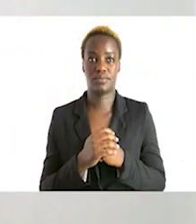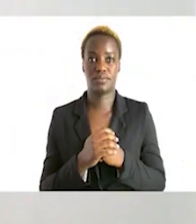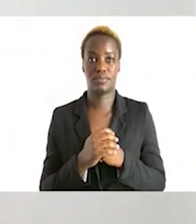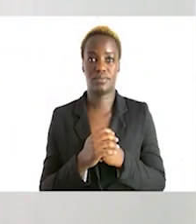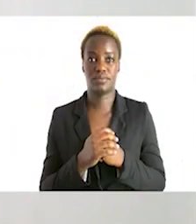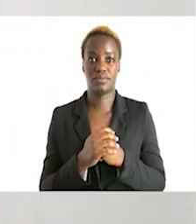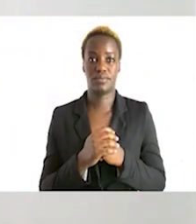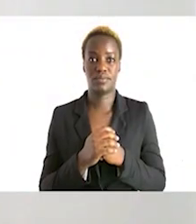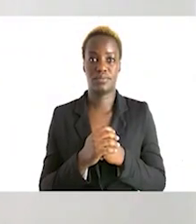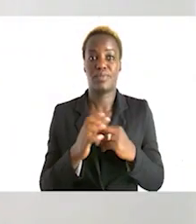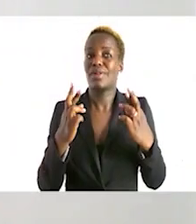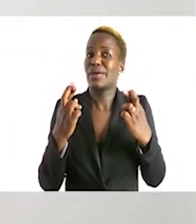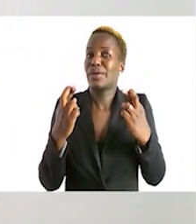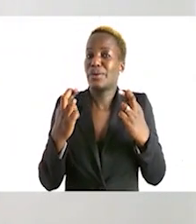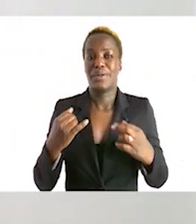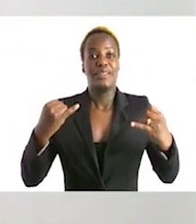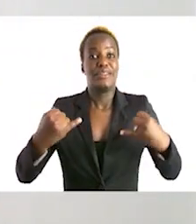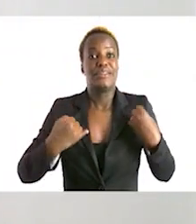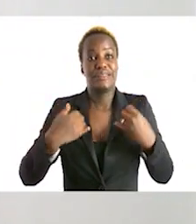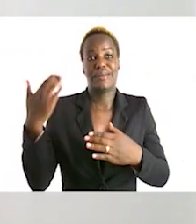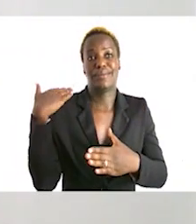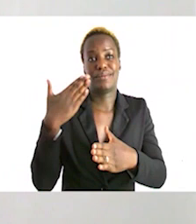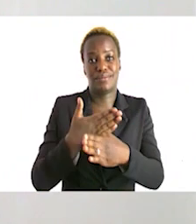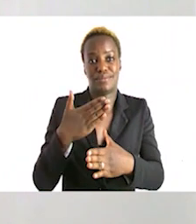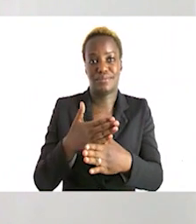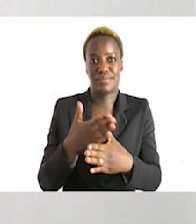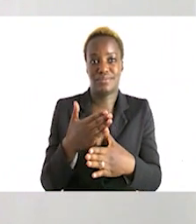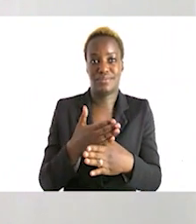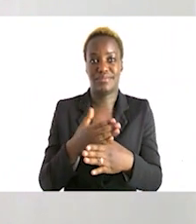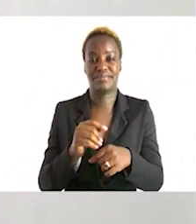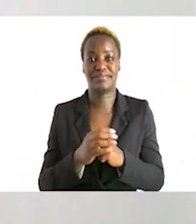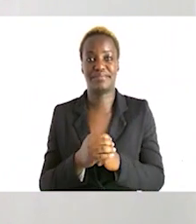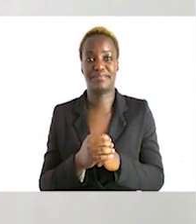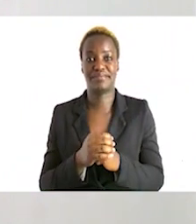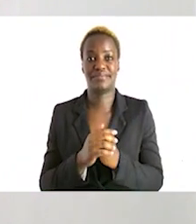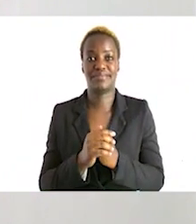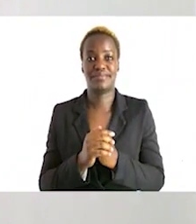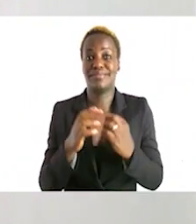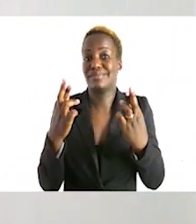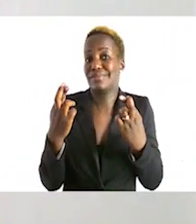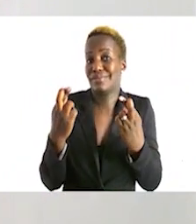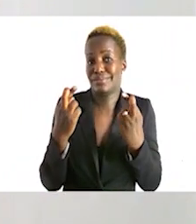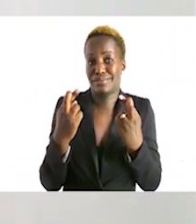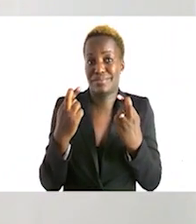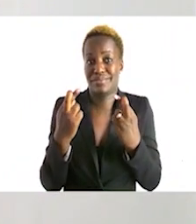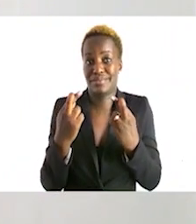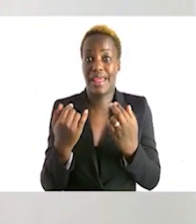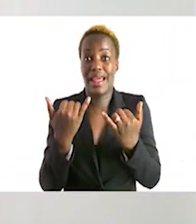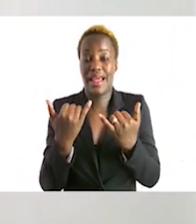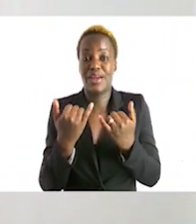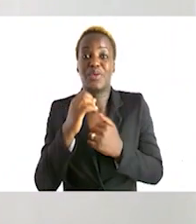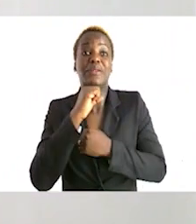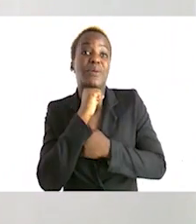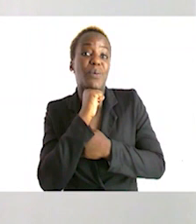I hope you have enjoyed our previous lesson on the sh sound. And I hope you'll be able to pronounce the